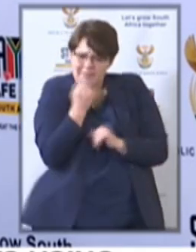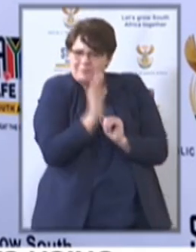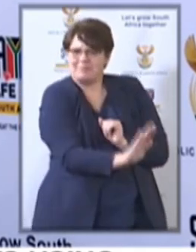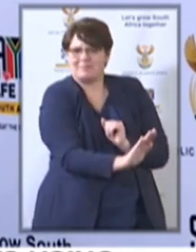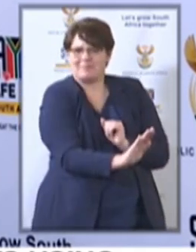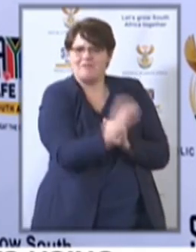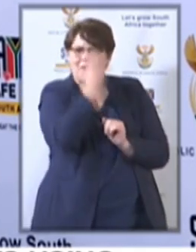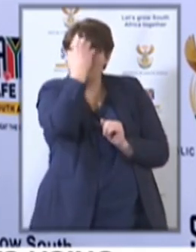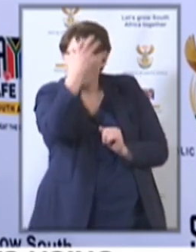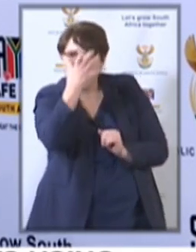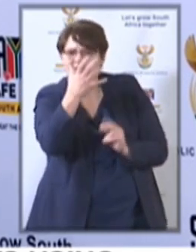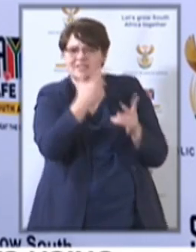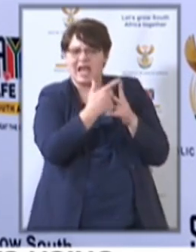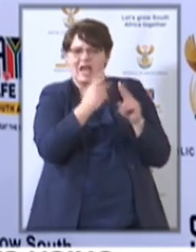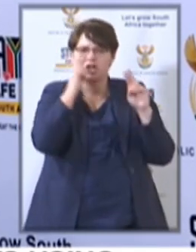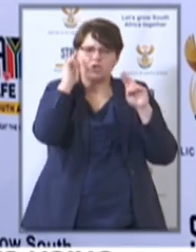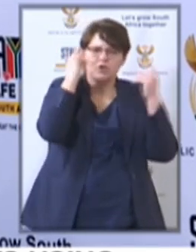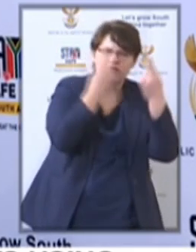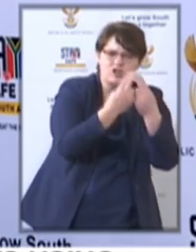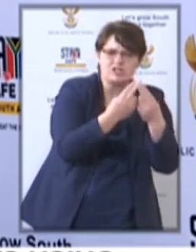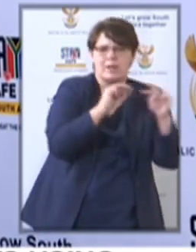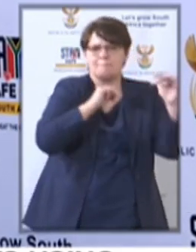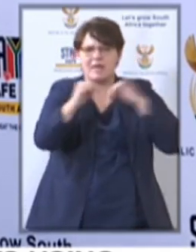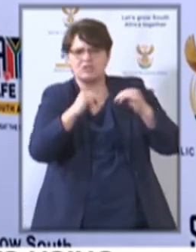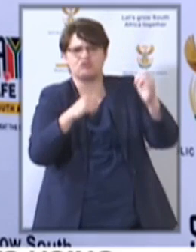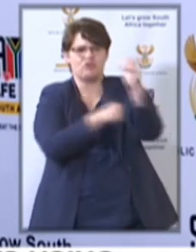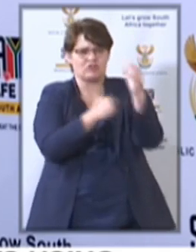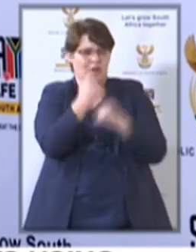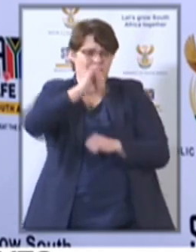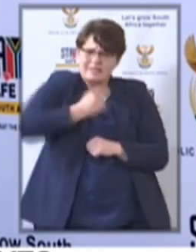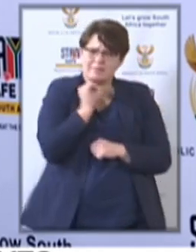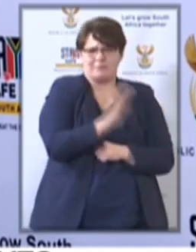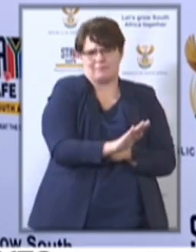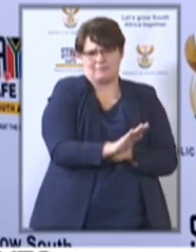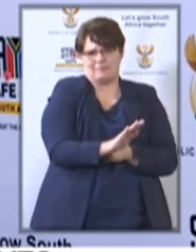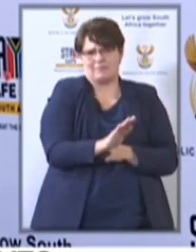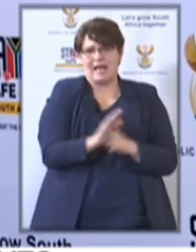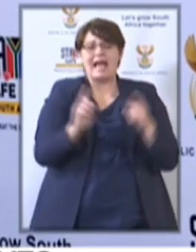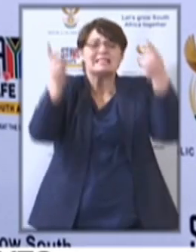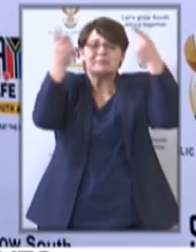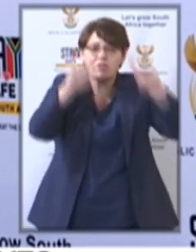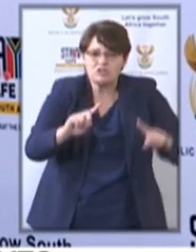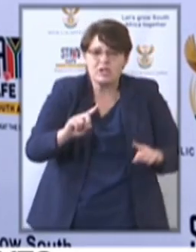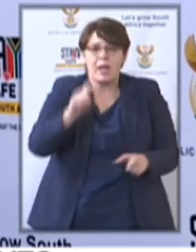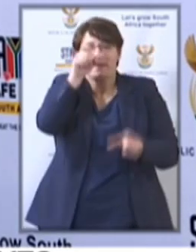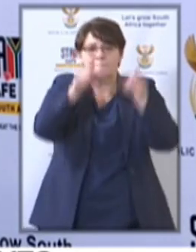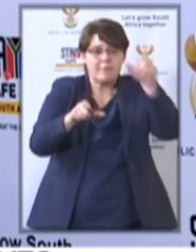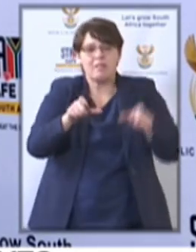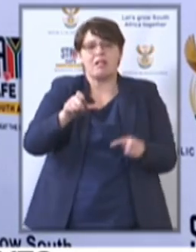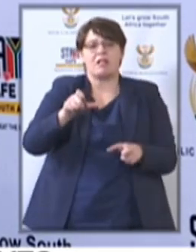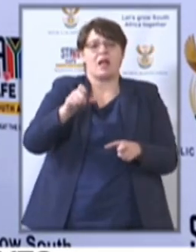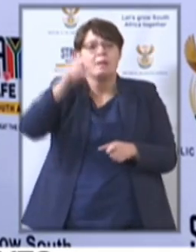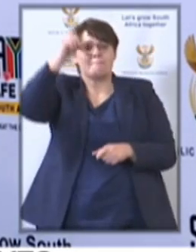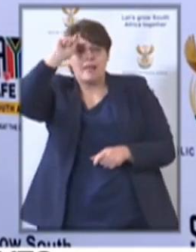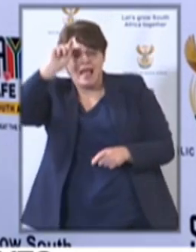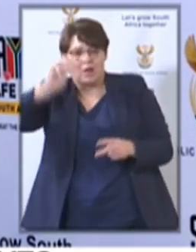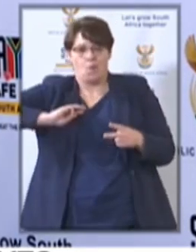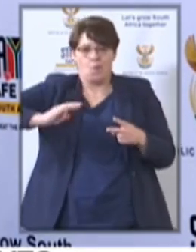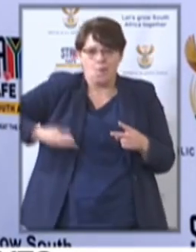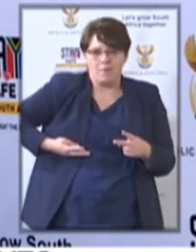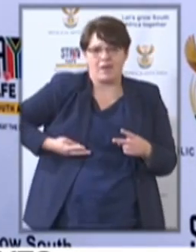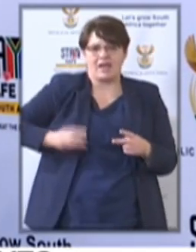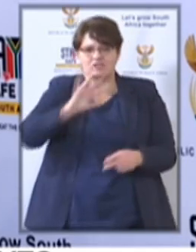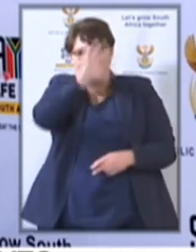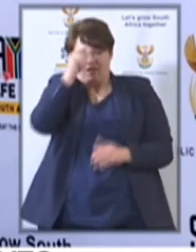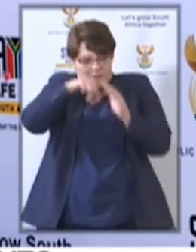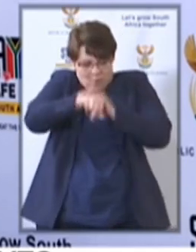and university management and governance structures, especially South African black and women academics.